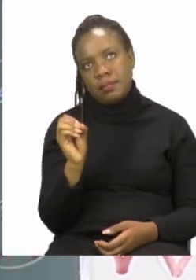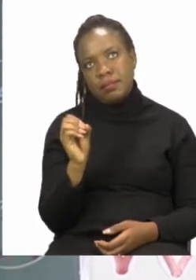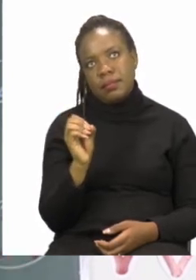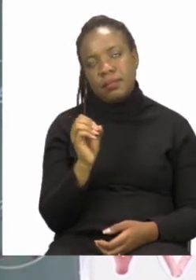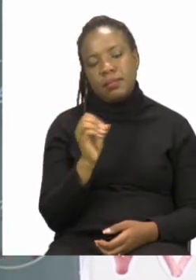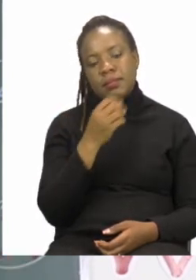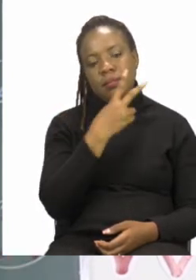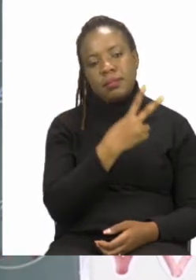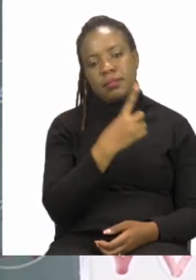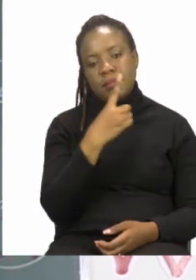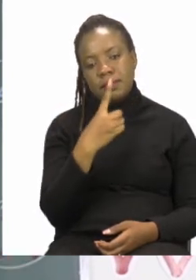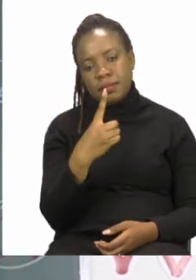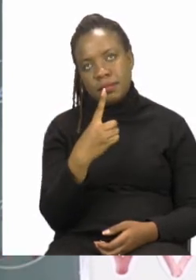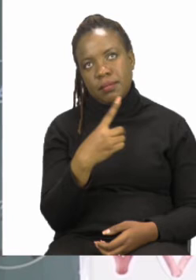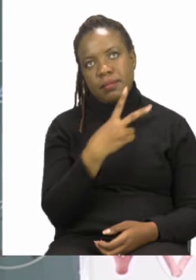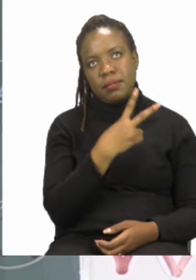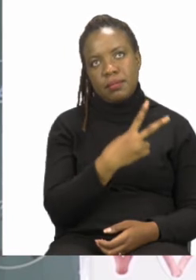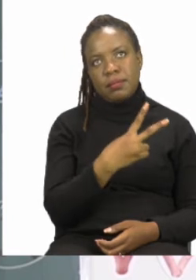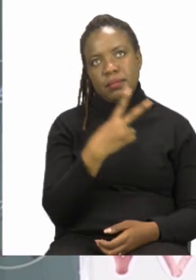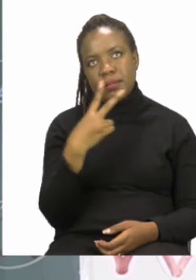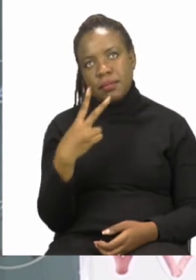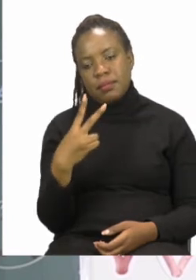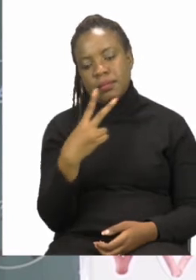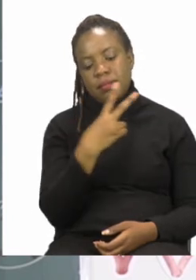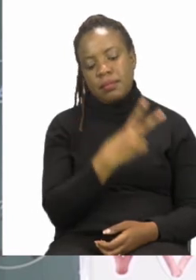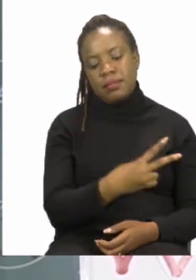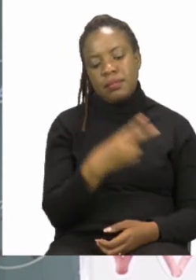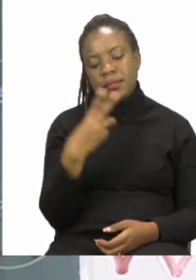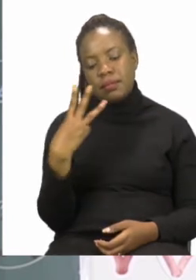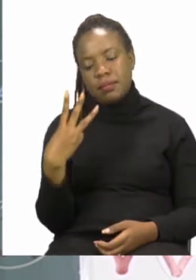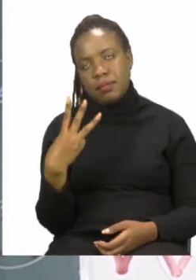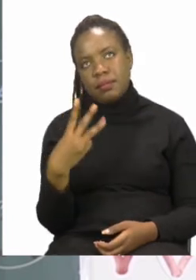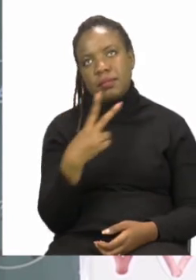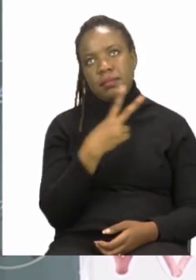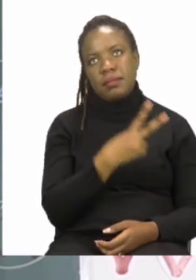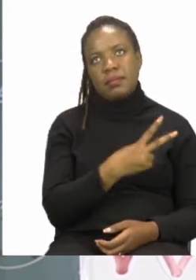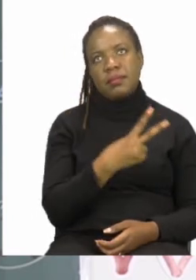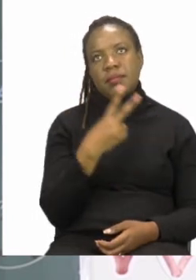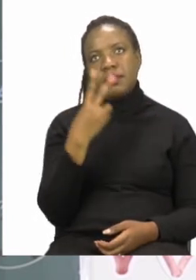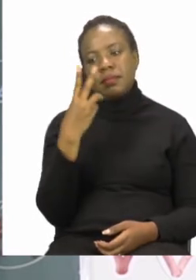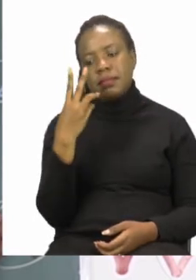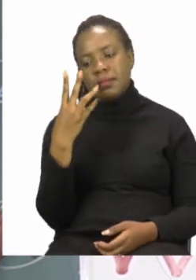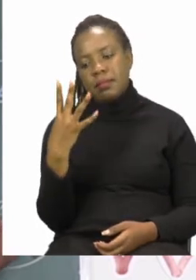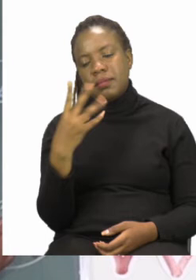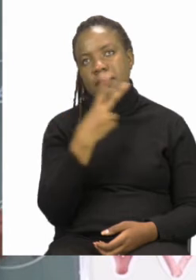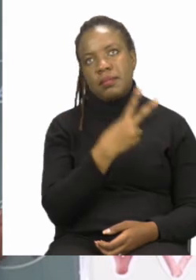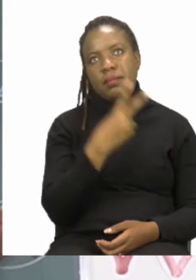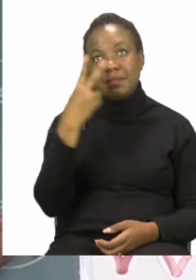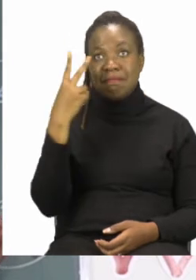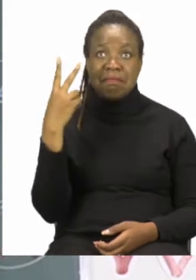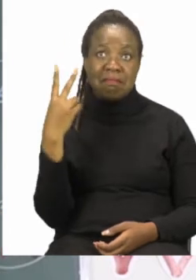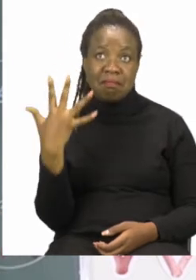20, 21, 22, 23, 24,